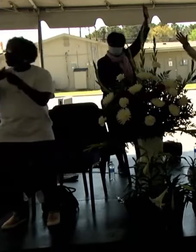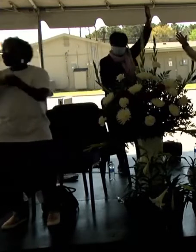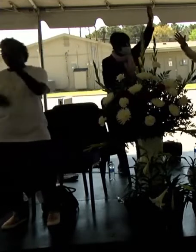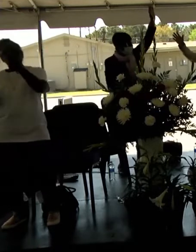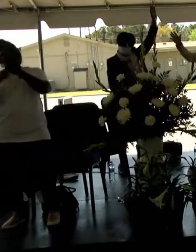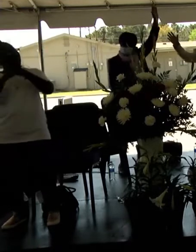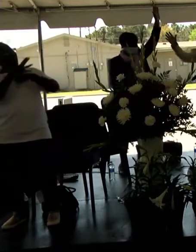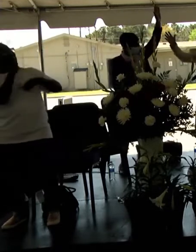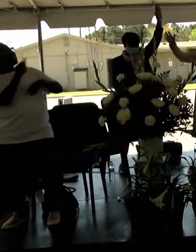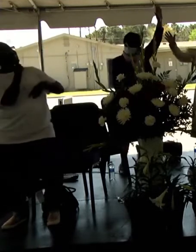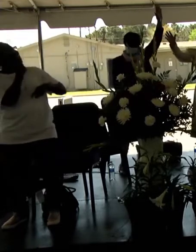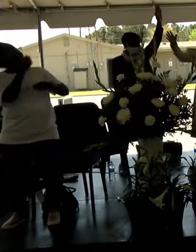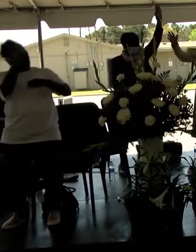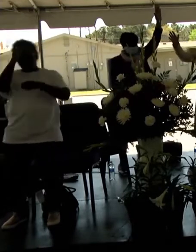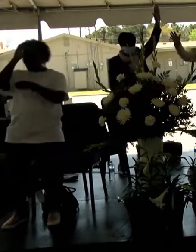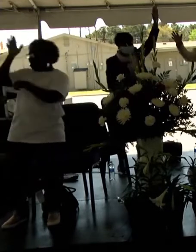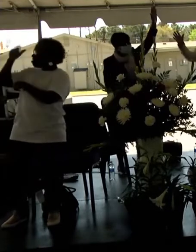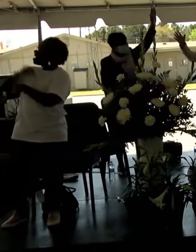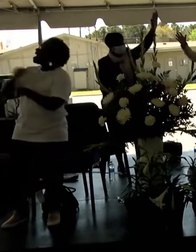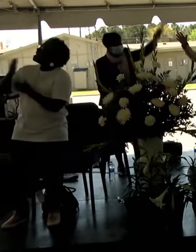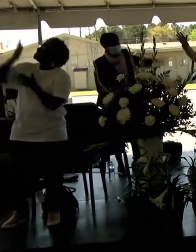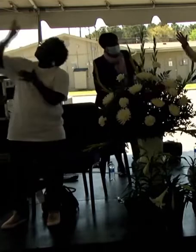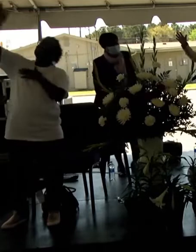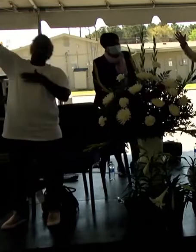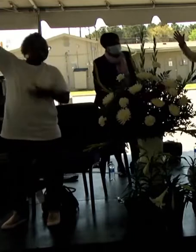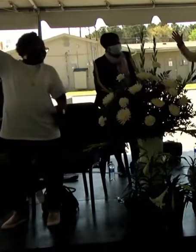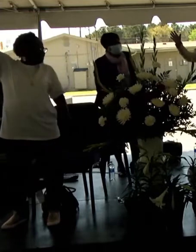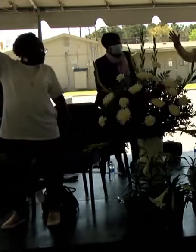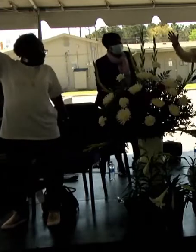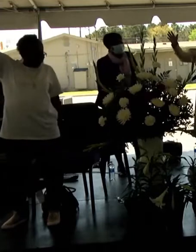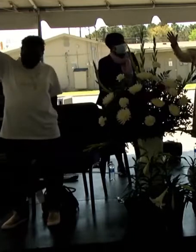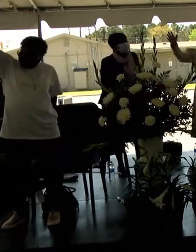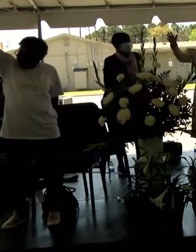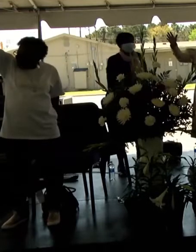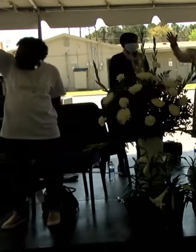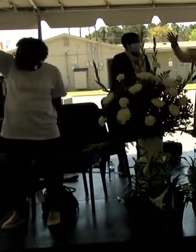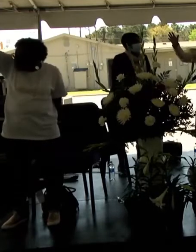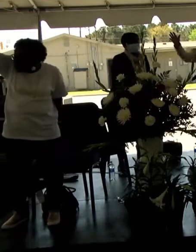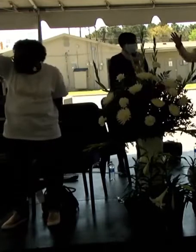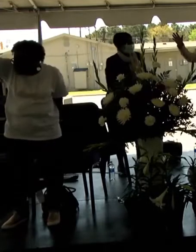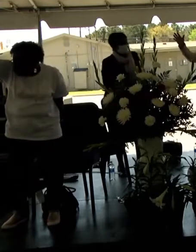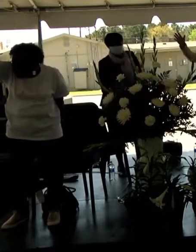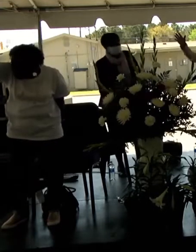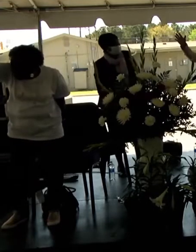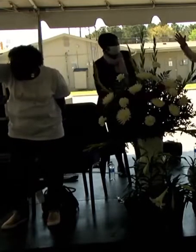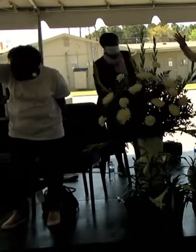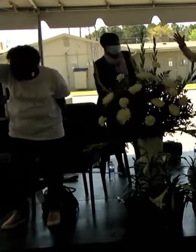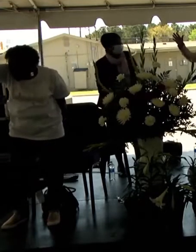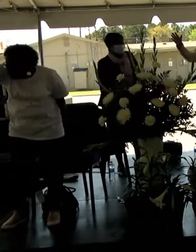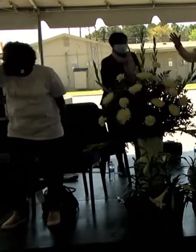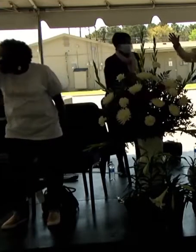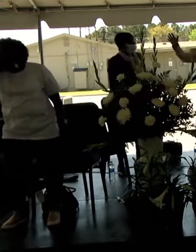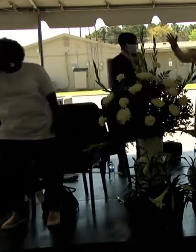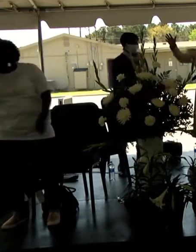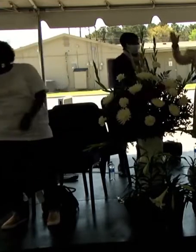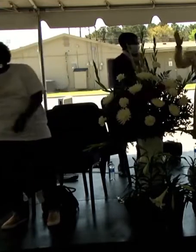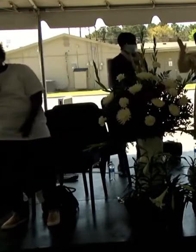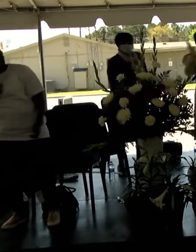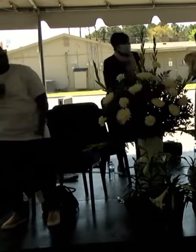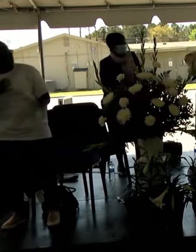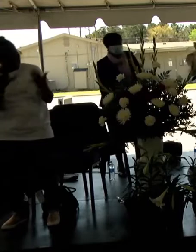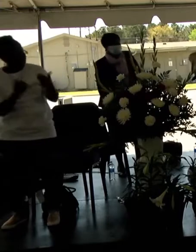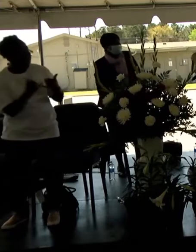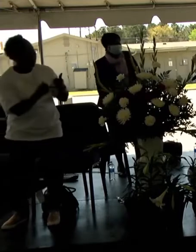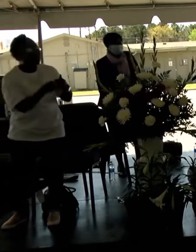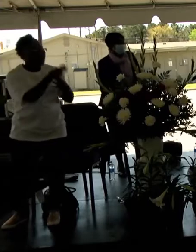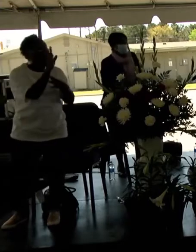and say, Father, I stretch my hand to thee. No other help I know. And you said, God, speak to me. And I want to tell you, God is speaking to you